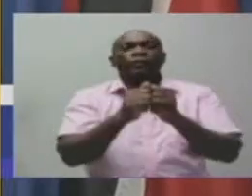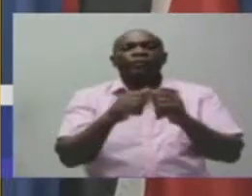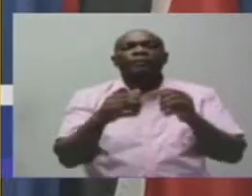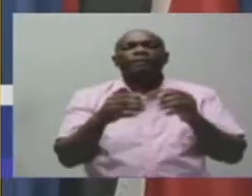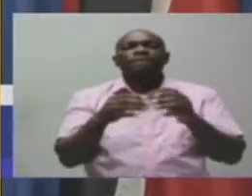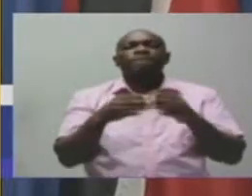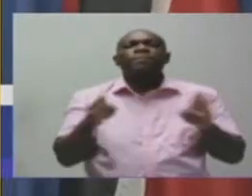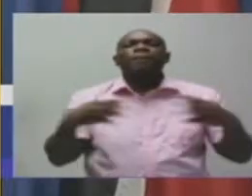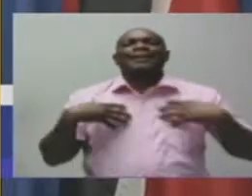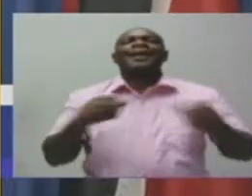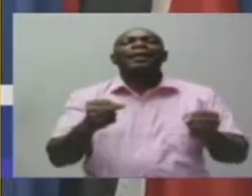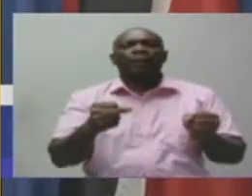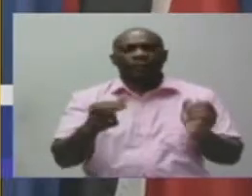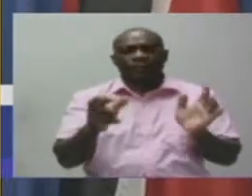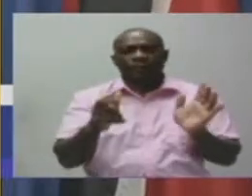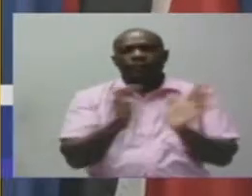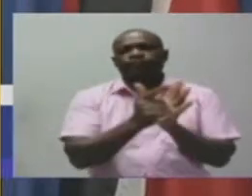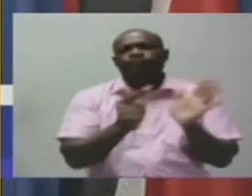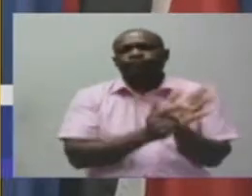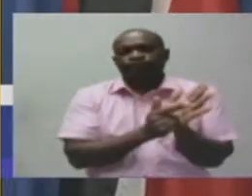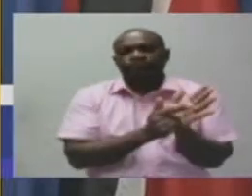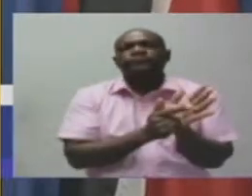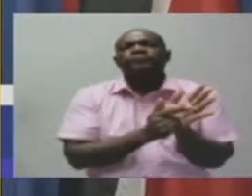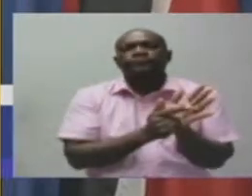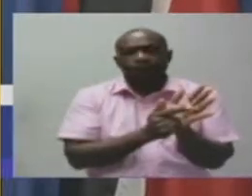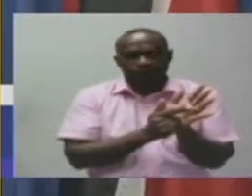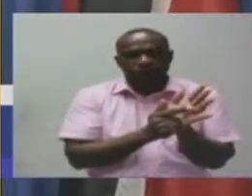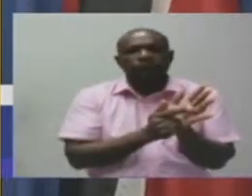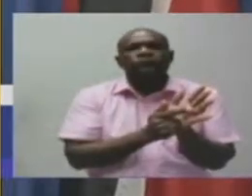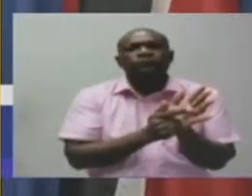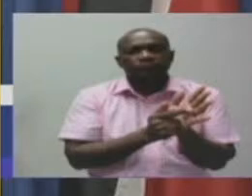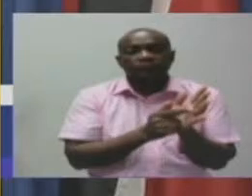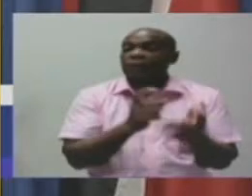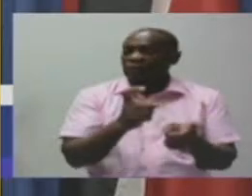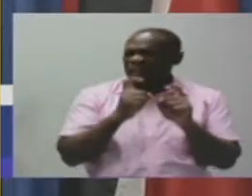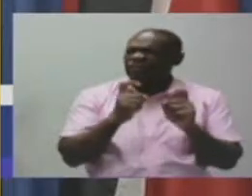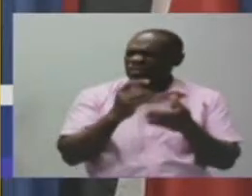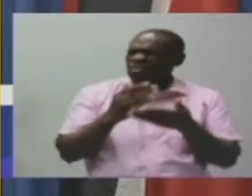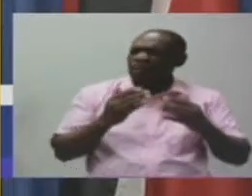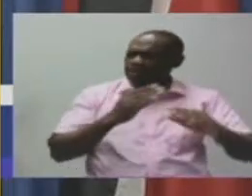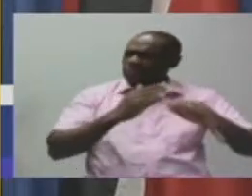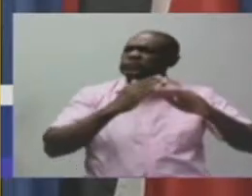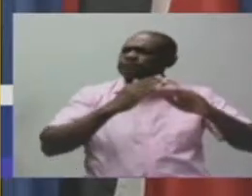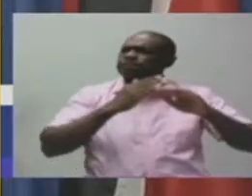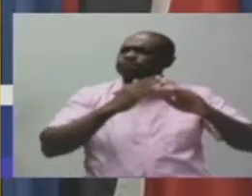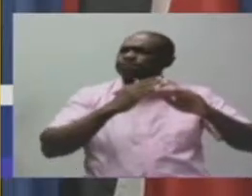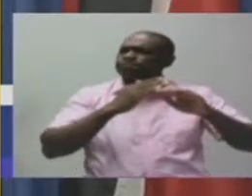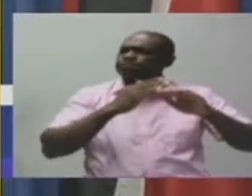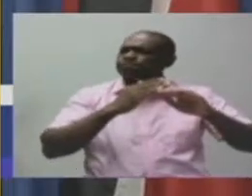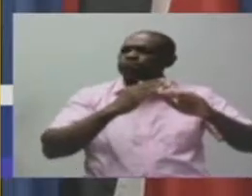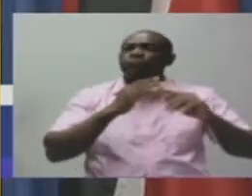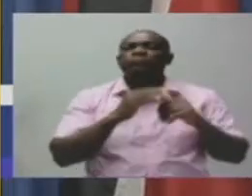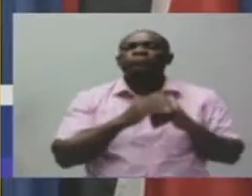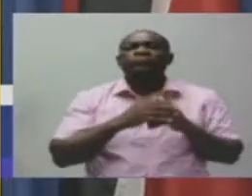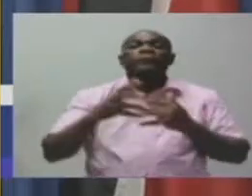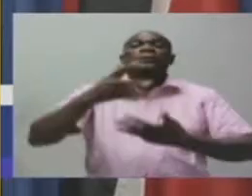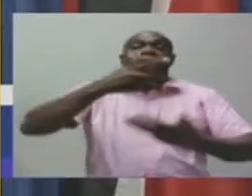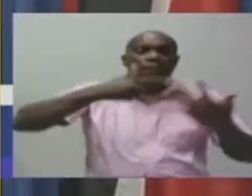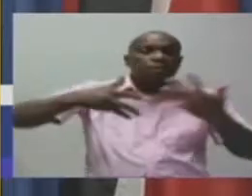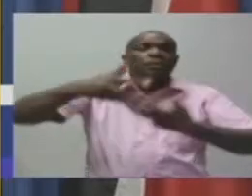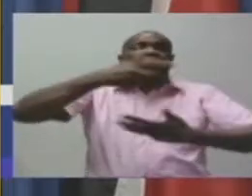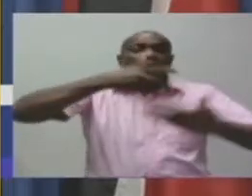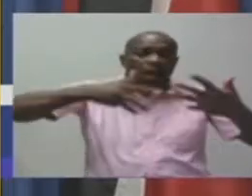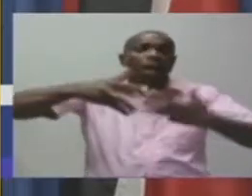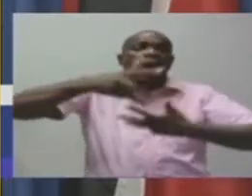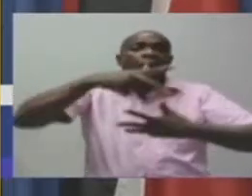reactions that give us some element of protection. Public gatherings will remain